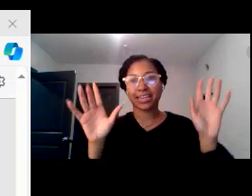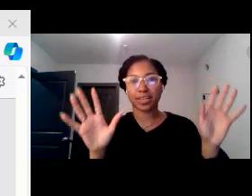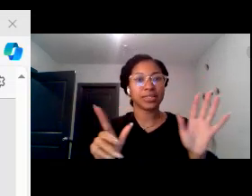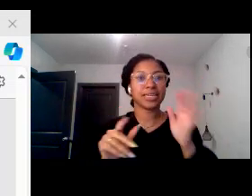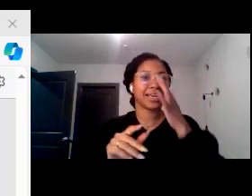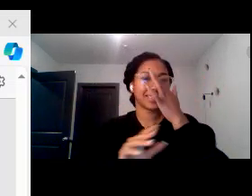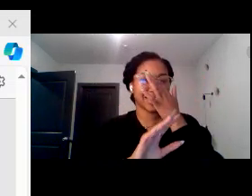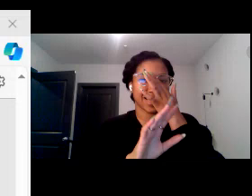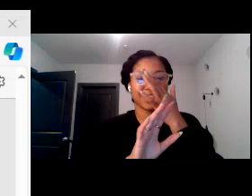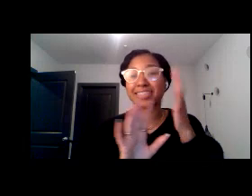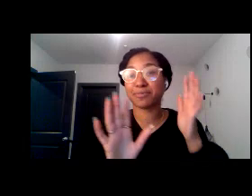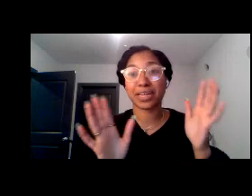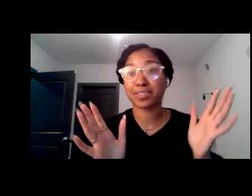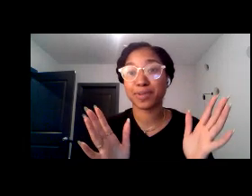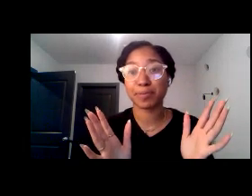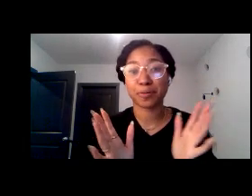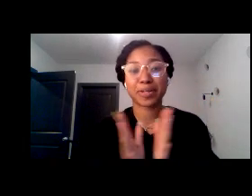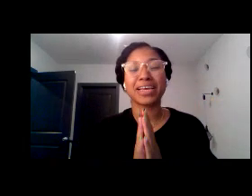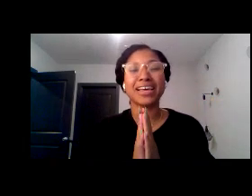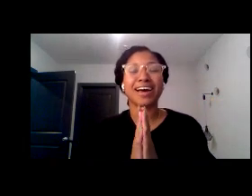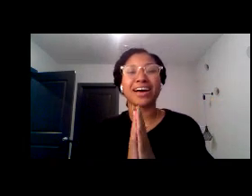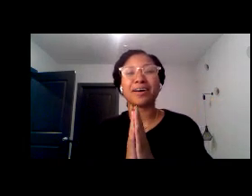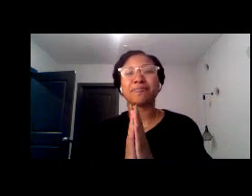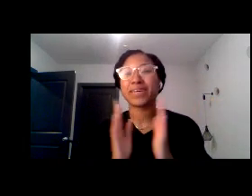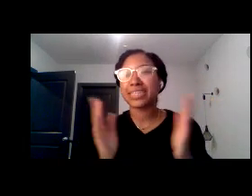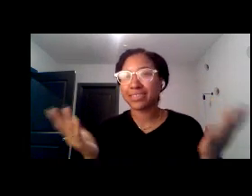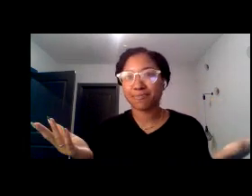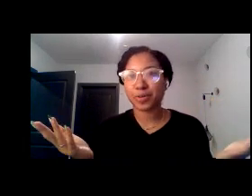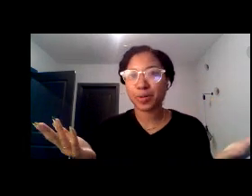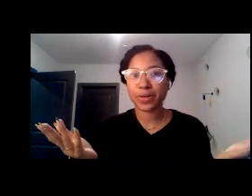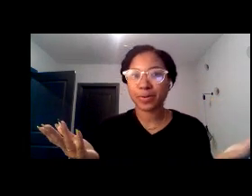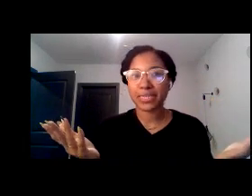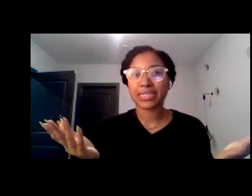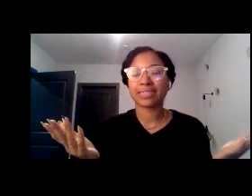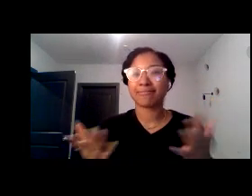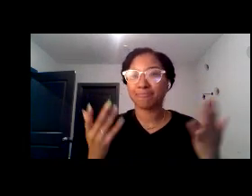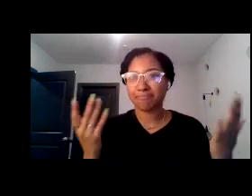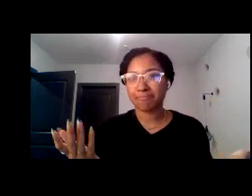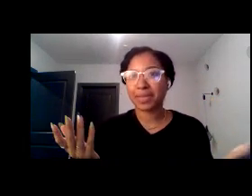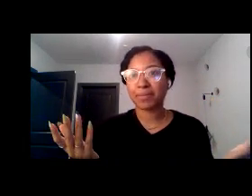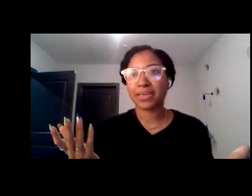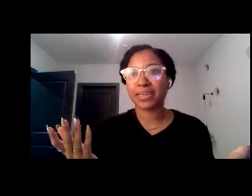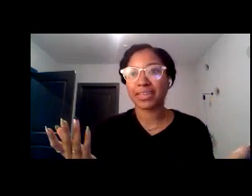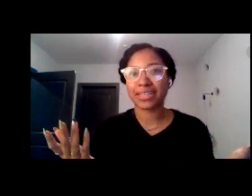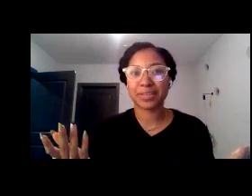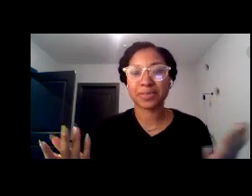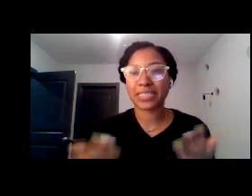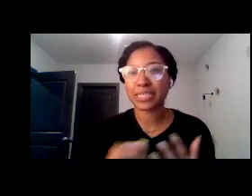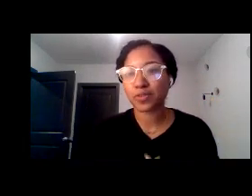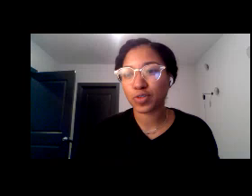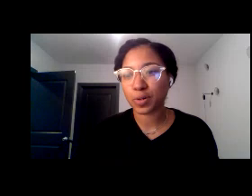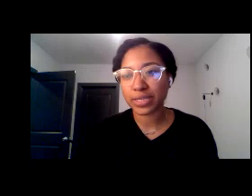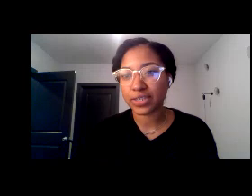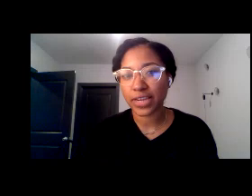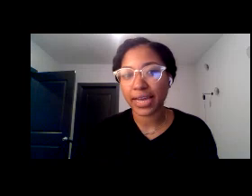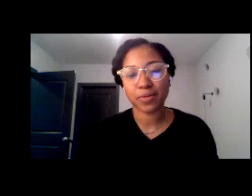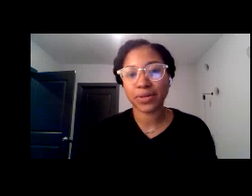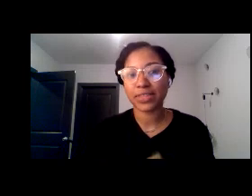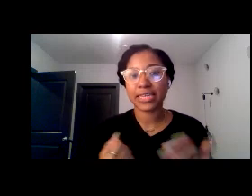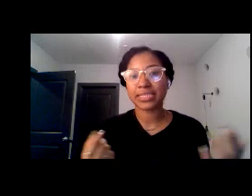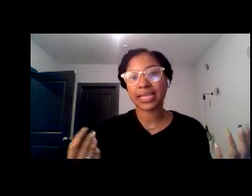let's get it all. That's what I just made up a word. But for a quick quiz, maybe literally someone just throw into